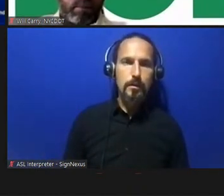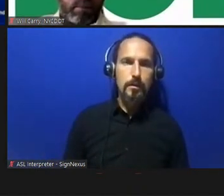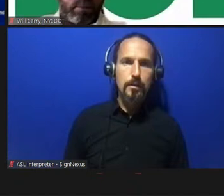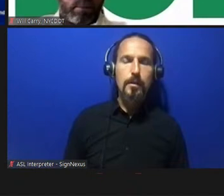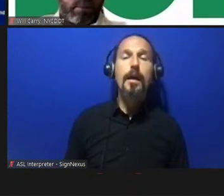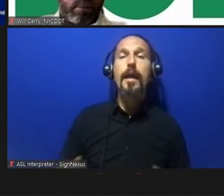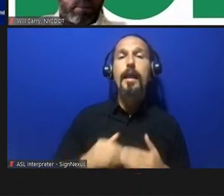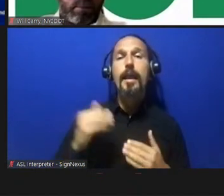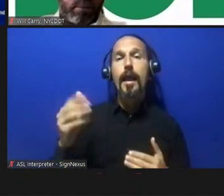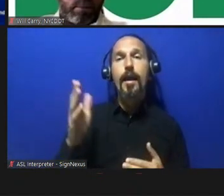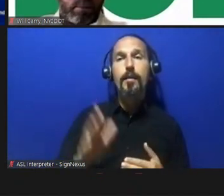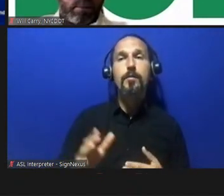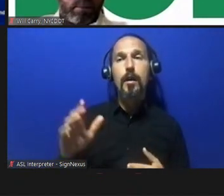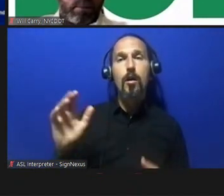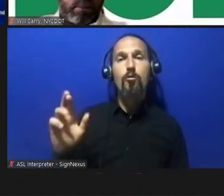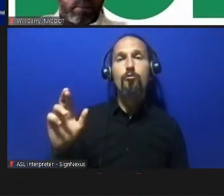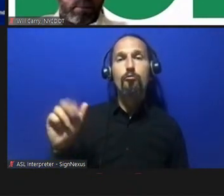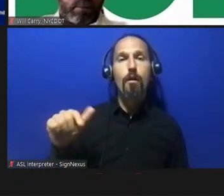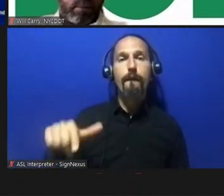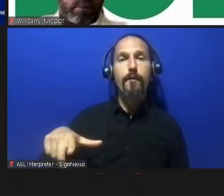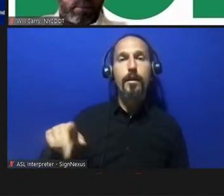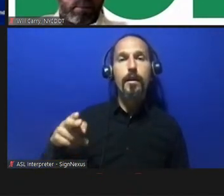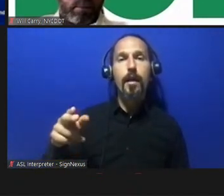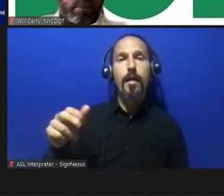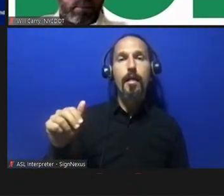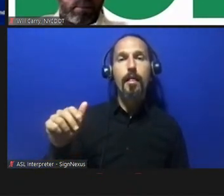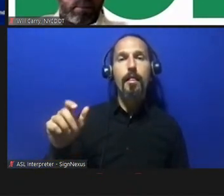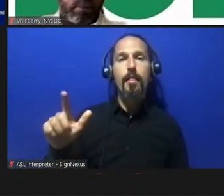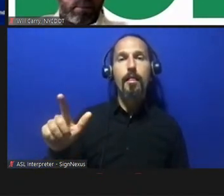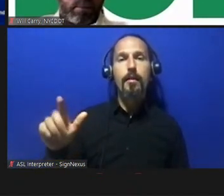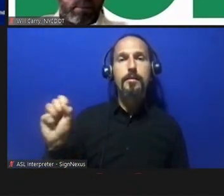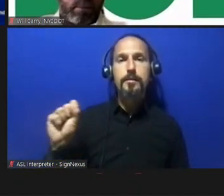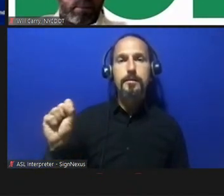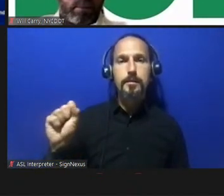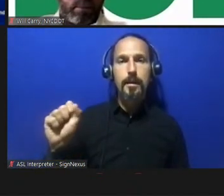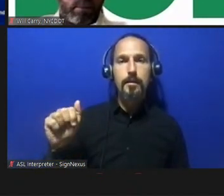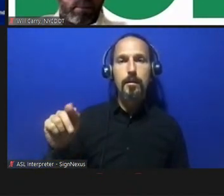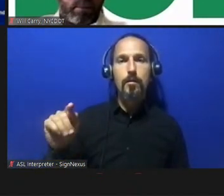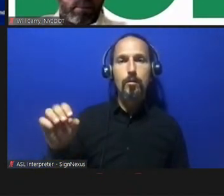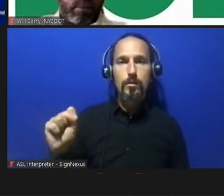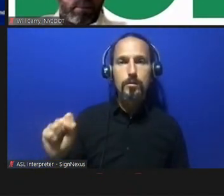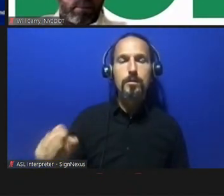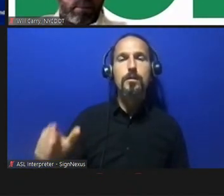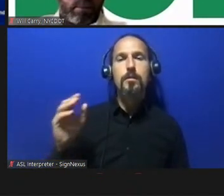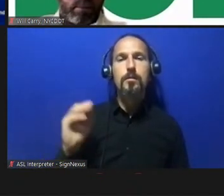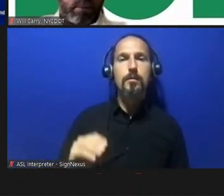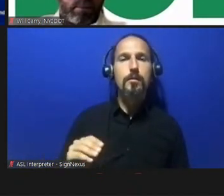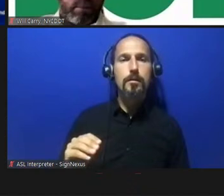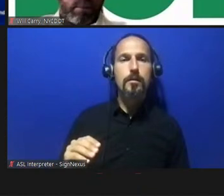the next speaker is rafael santos followed by jessica john baptiste